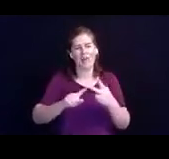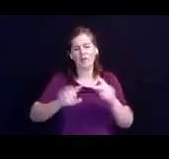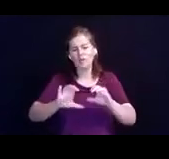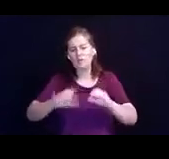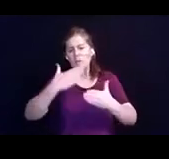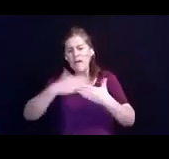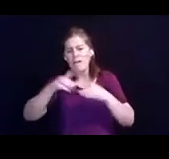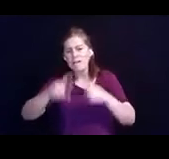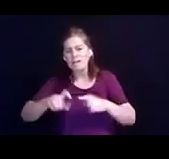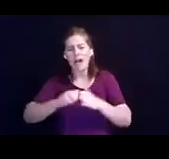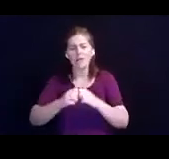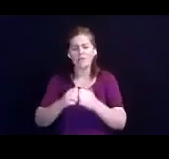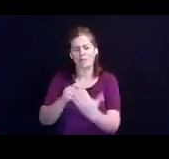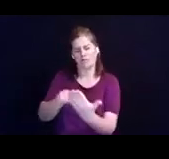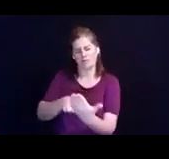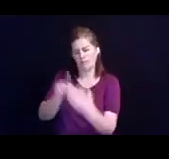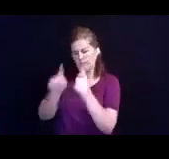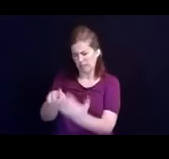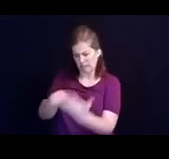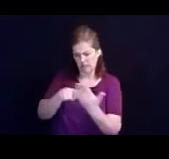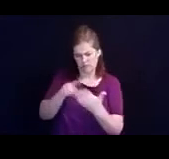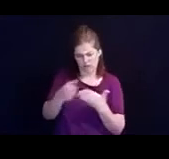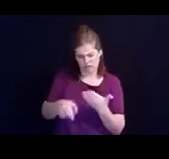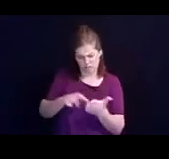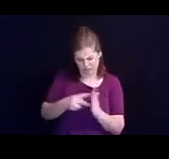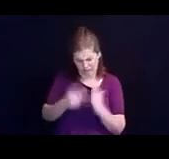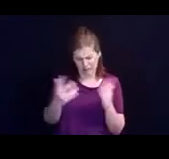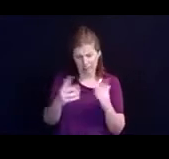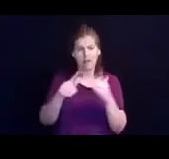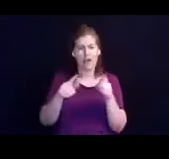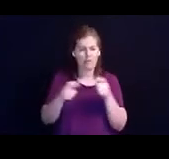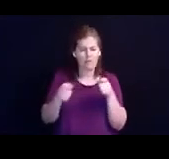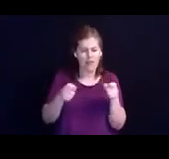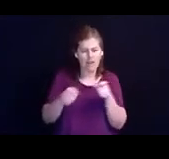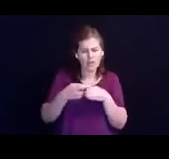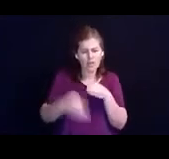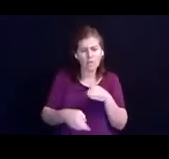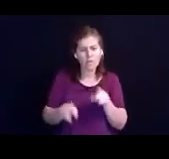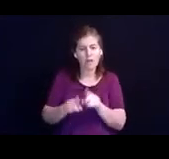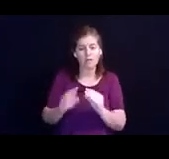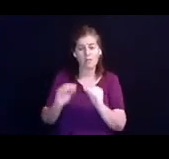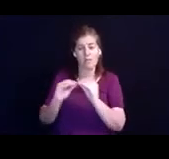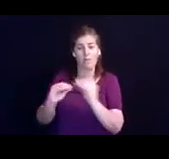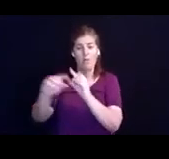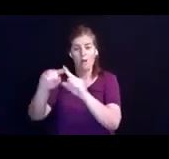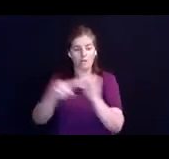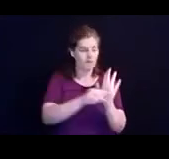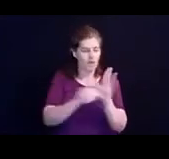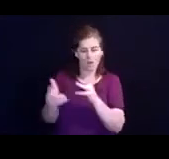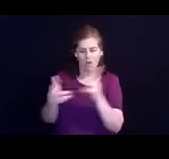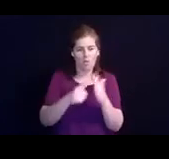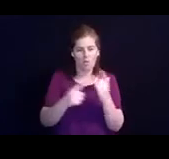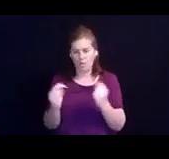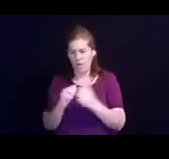how to interpret the results of those tests, et cetera, how to manage the results of those tests as you get positives and negatives back. What do we do? How do we